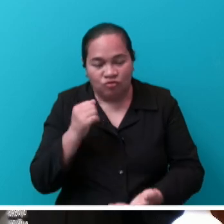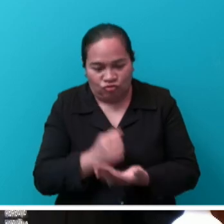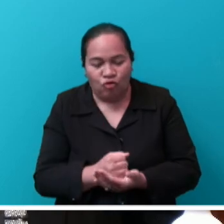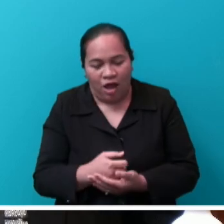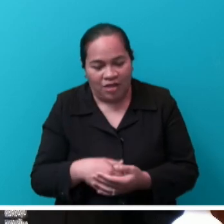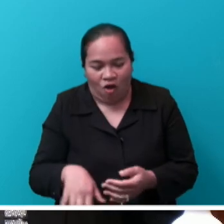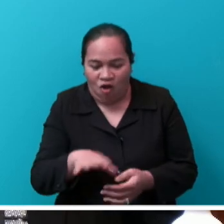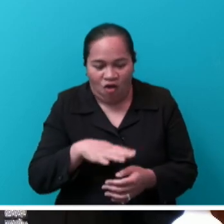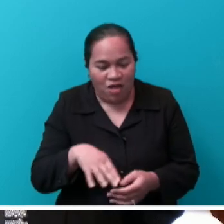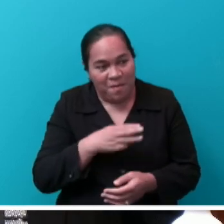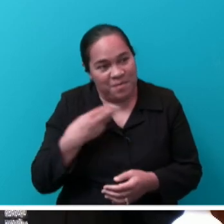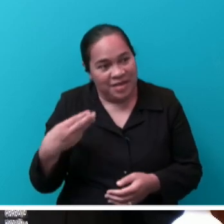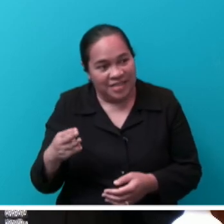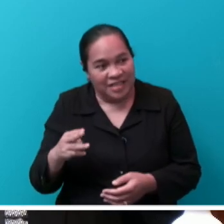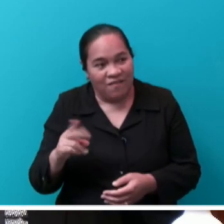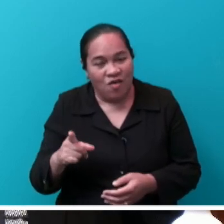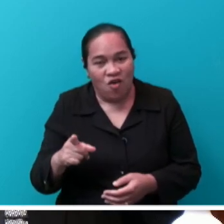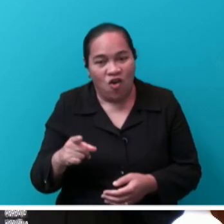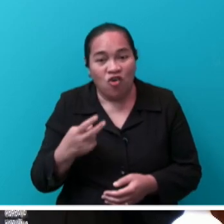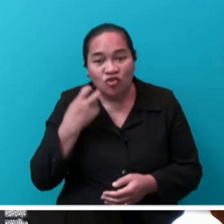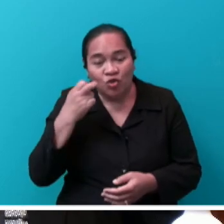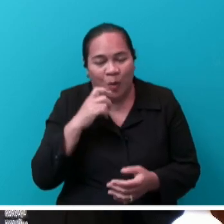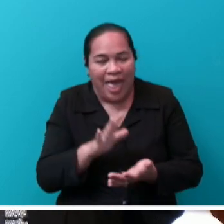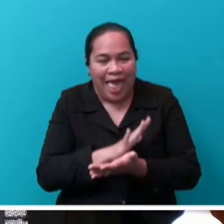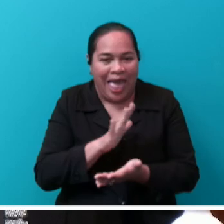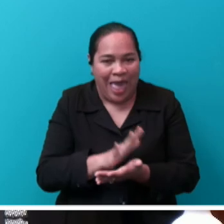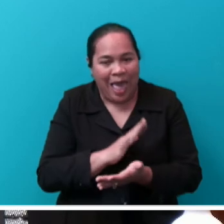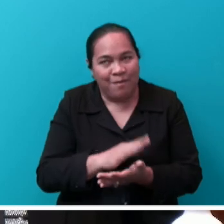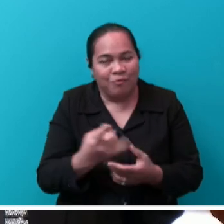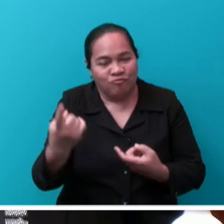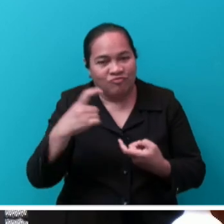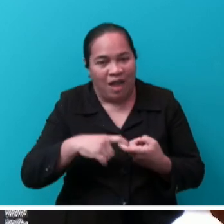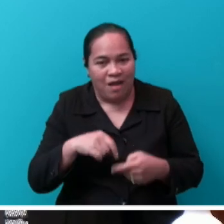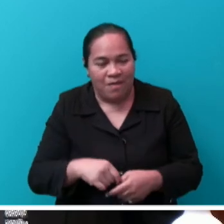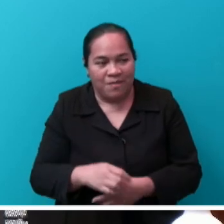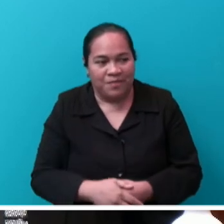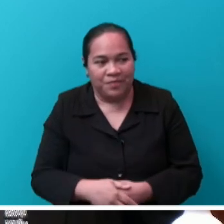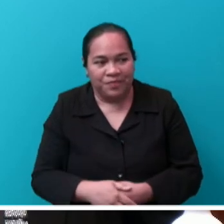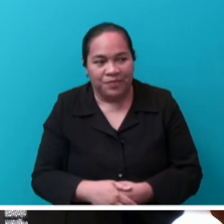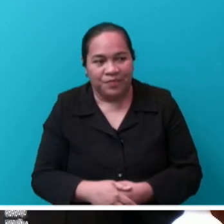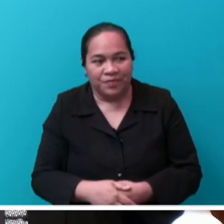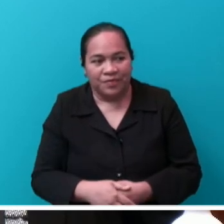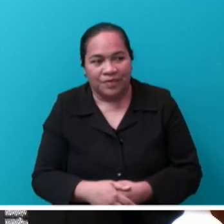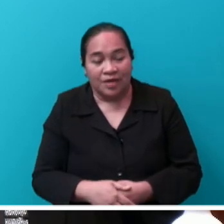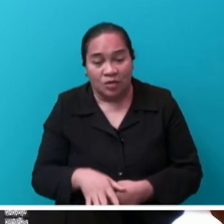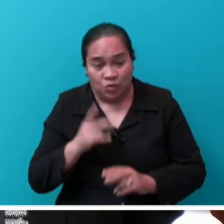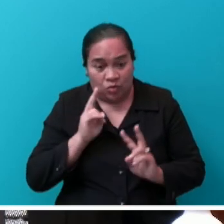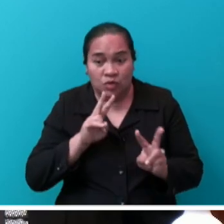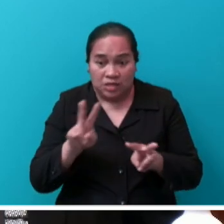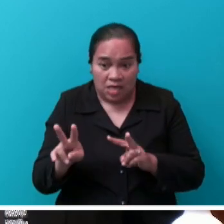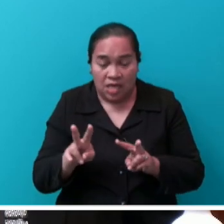from the Honorable Minister of Tourism, the Deputy Prime Minister. So, Honorable Speaker, as you can see,